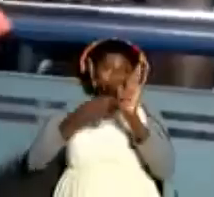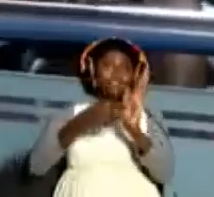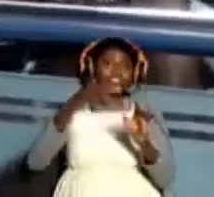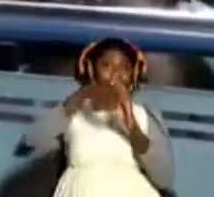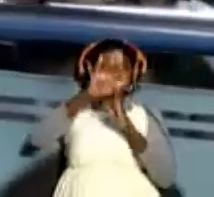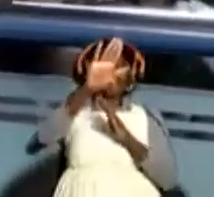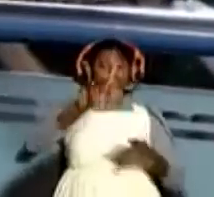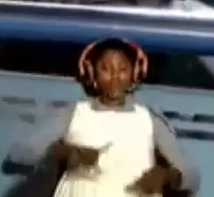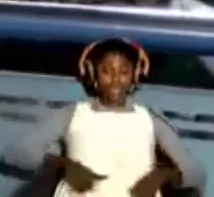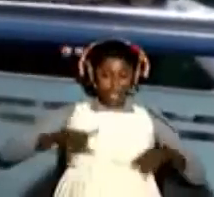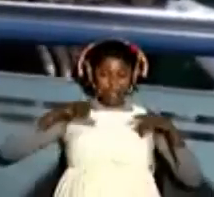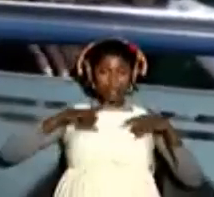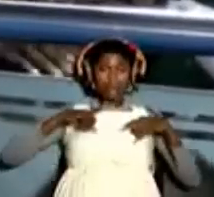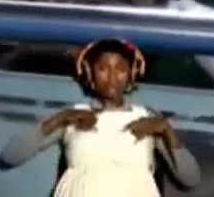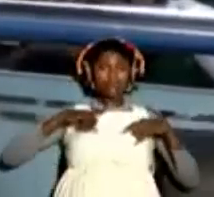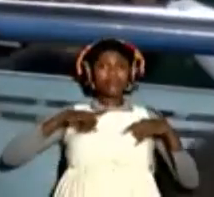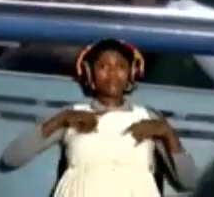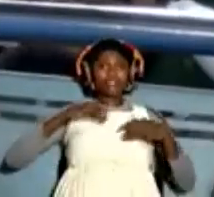life.